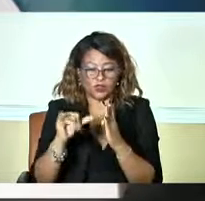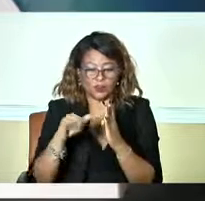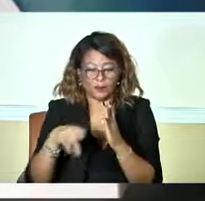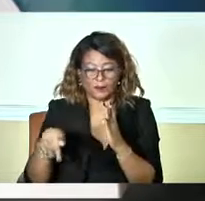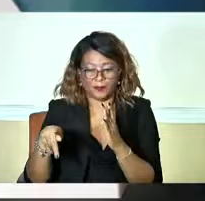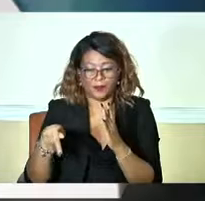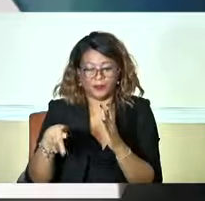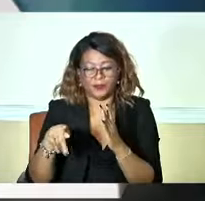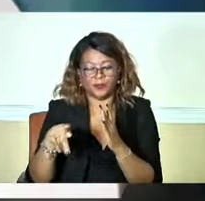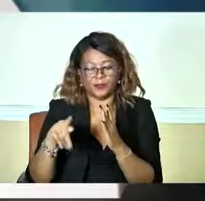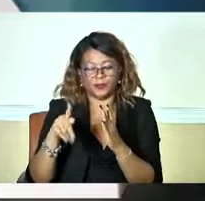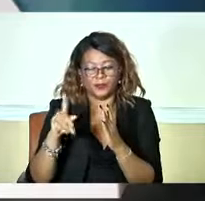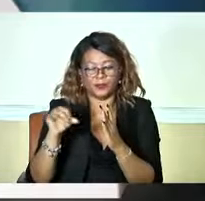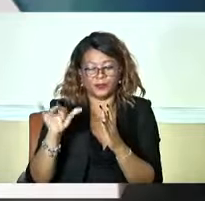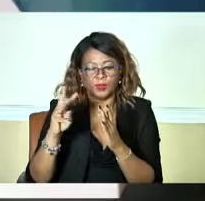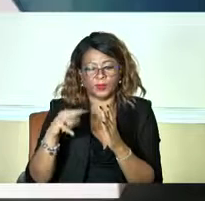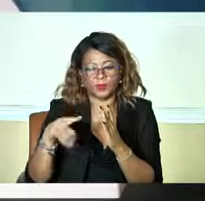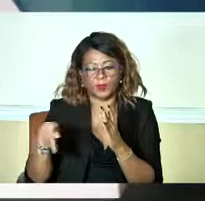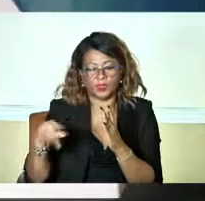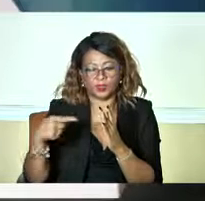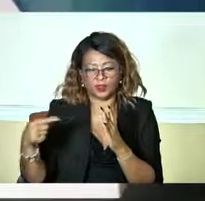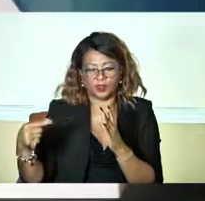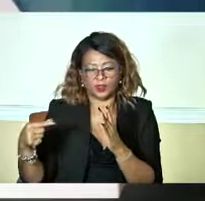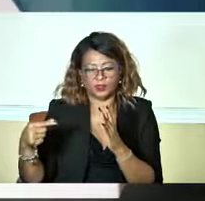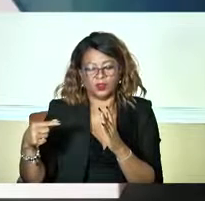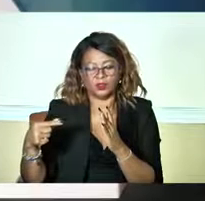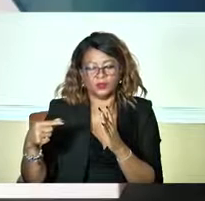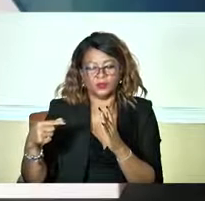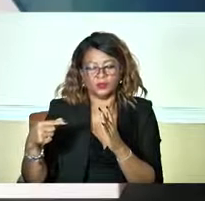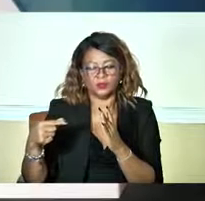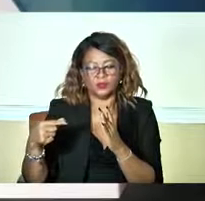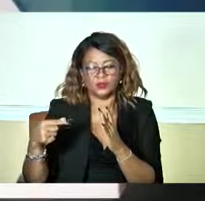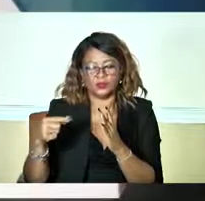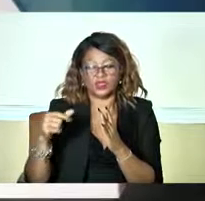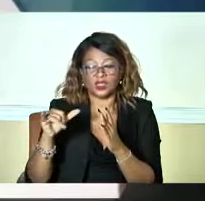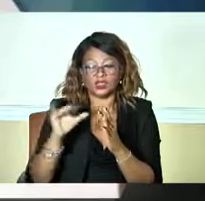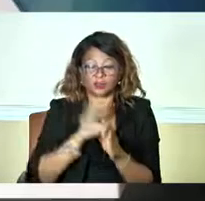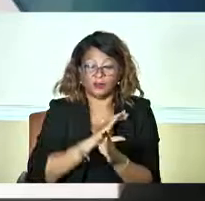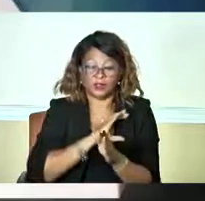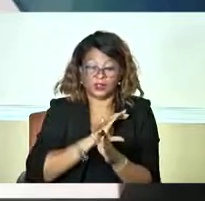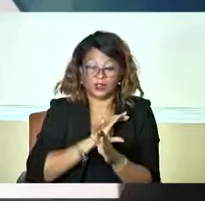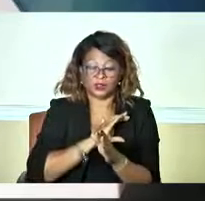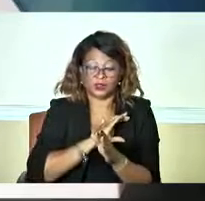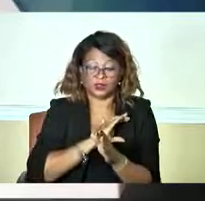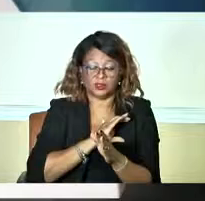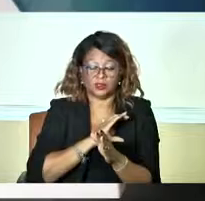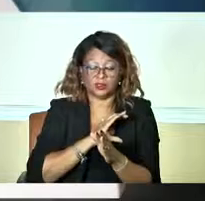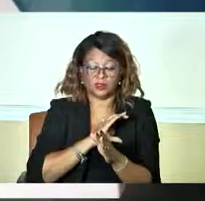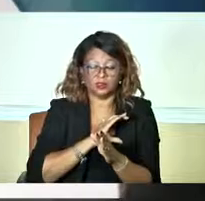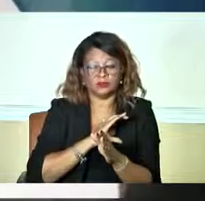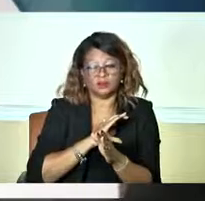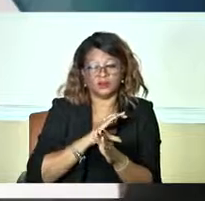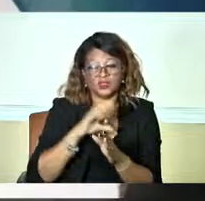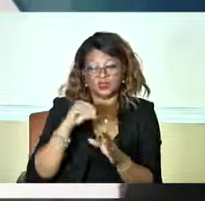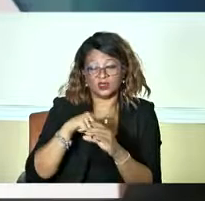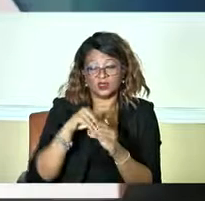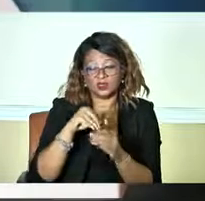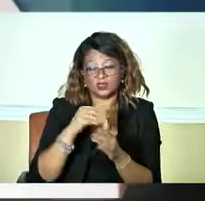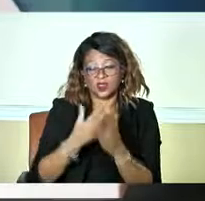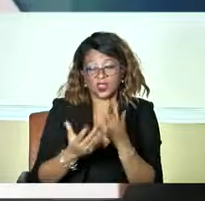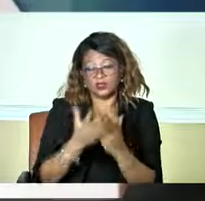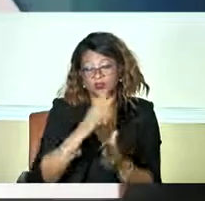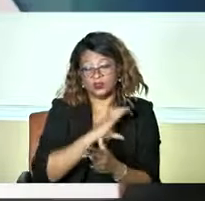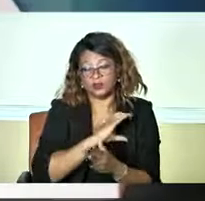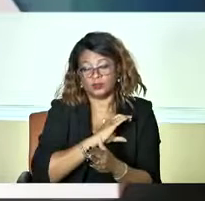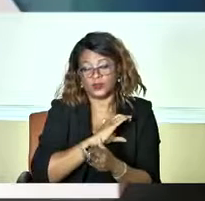and any of the industrial companies. That is a police matter, and so I would not want my answer in any